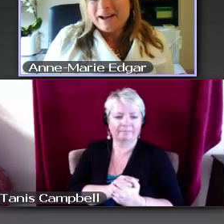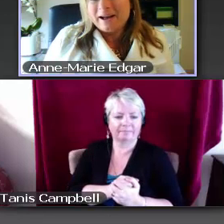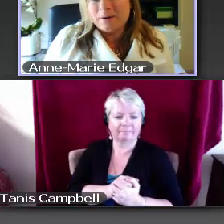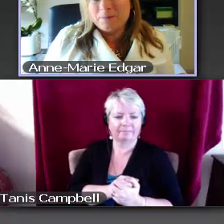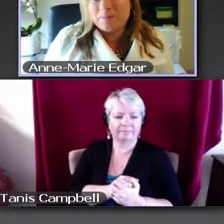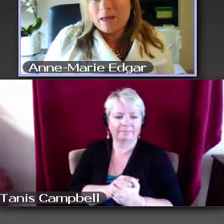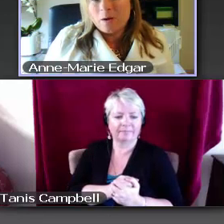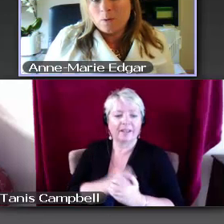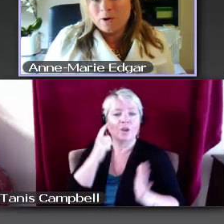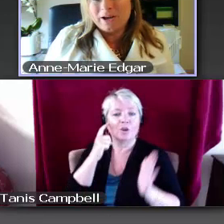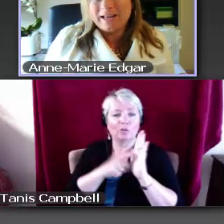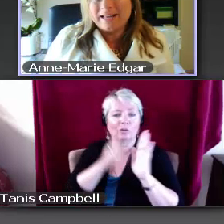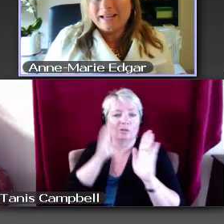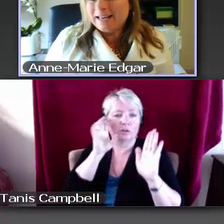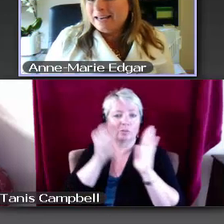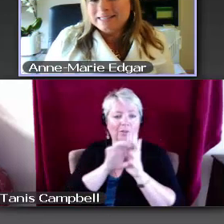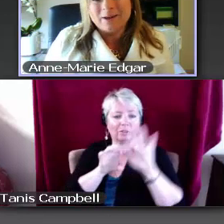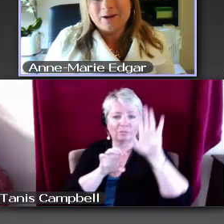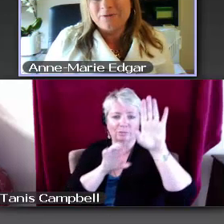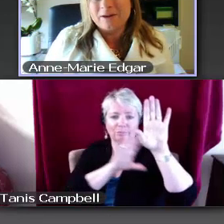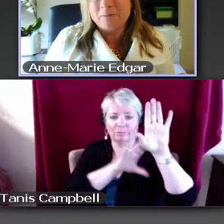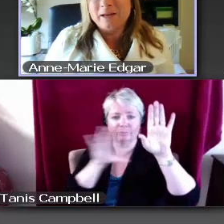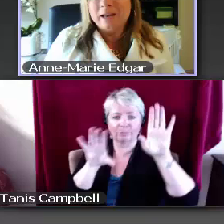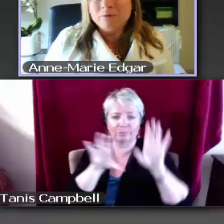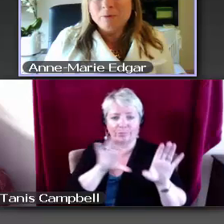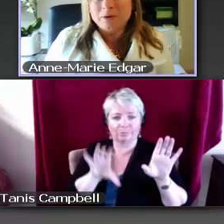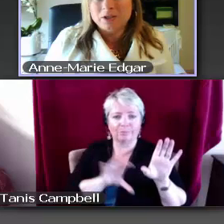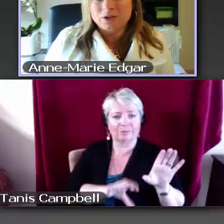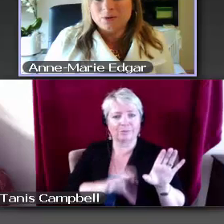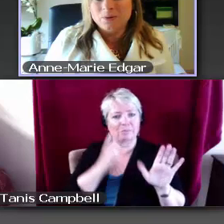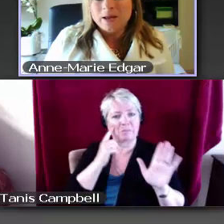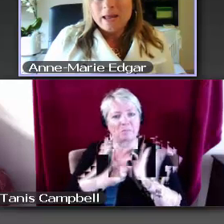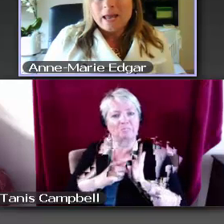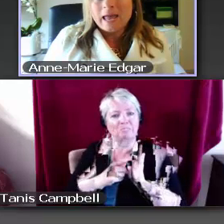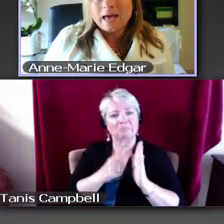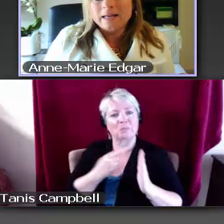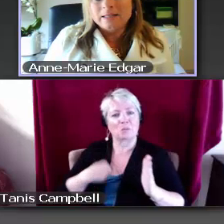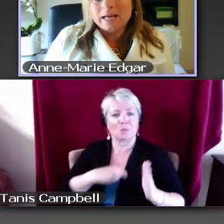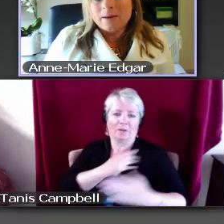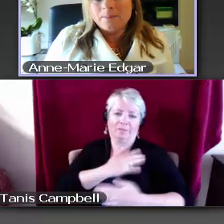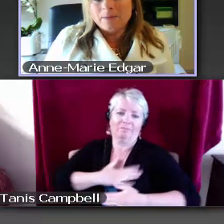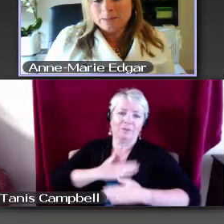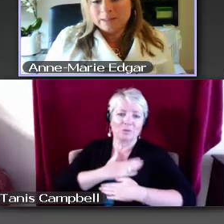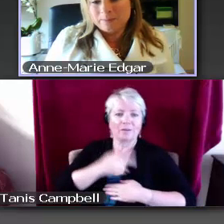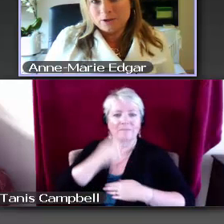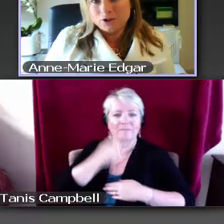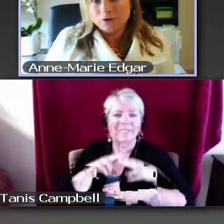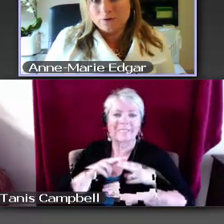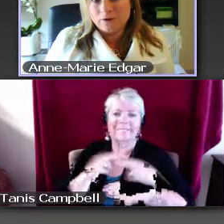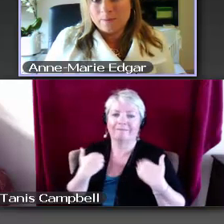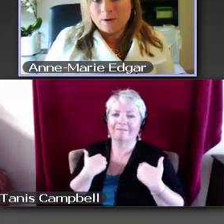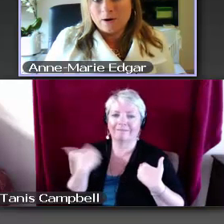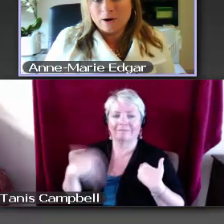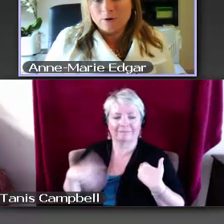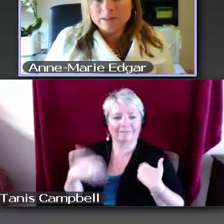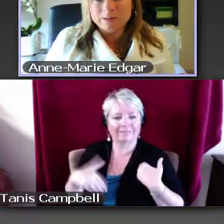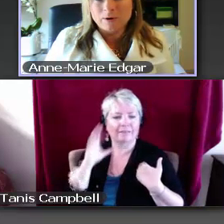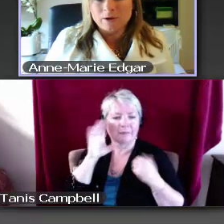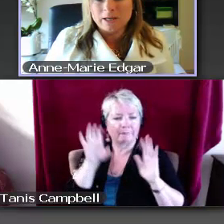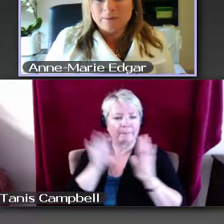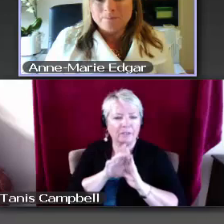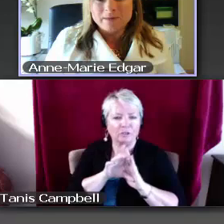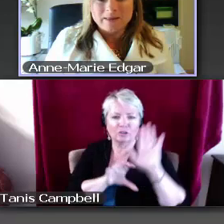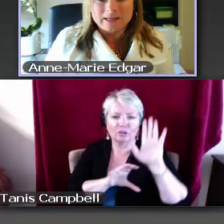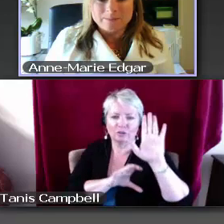fun at work. It is a lot of fun. We love what we do, and this was a picture from our